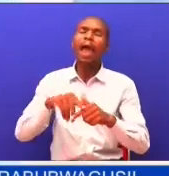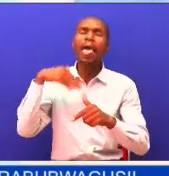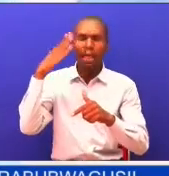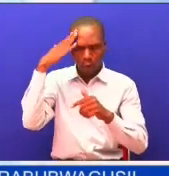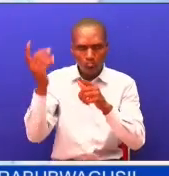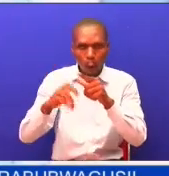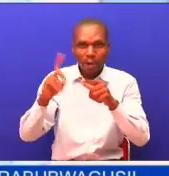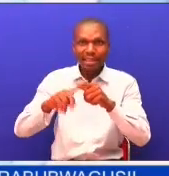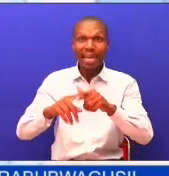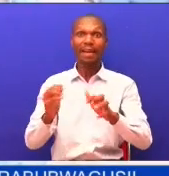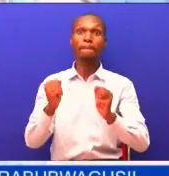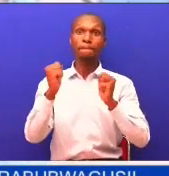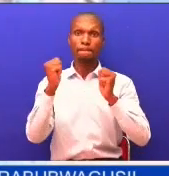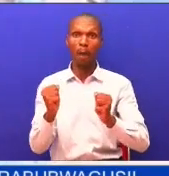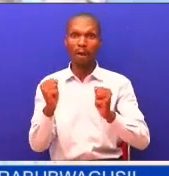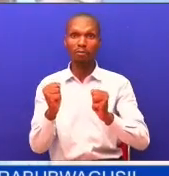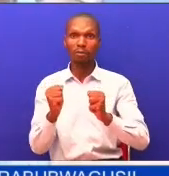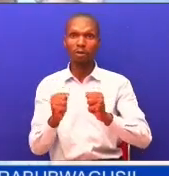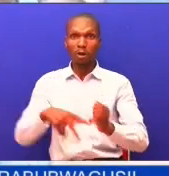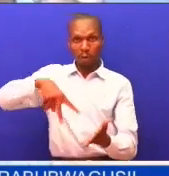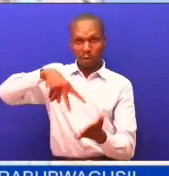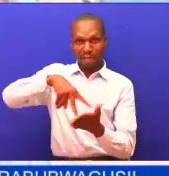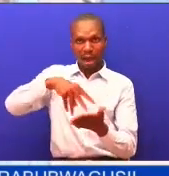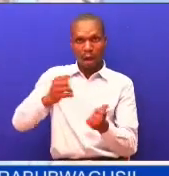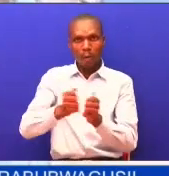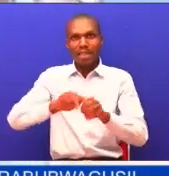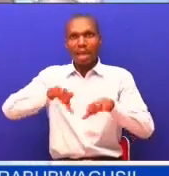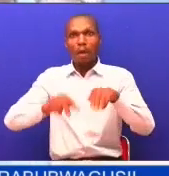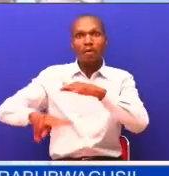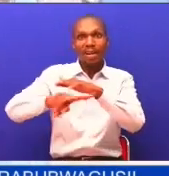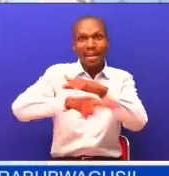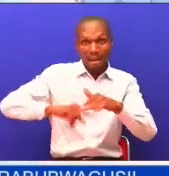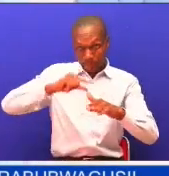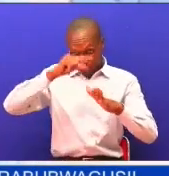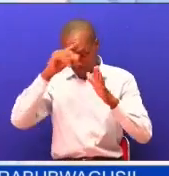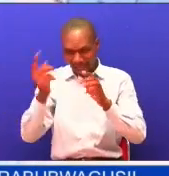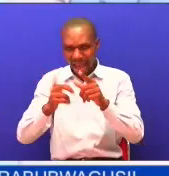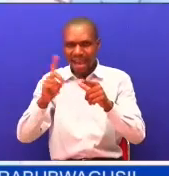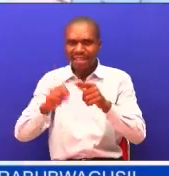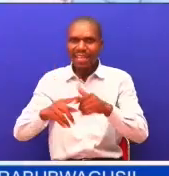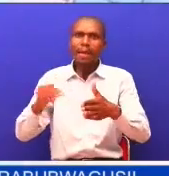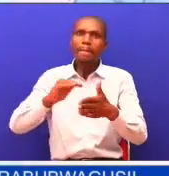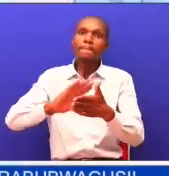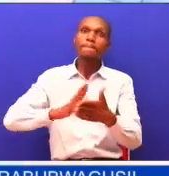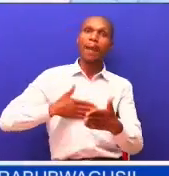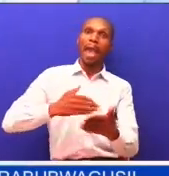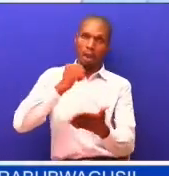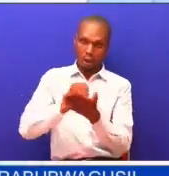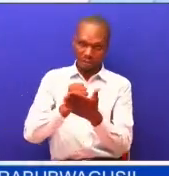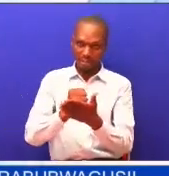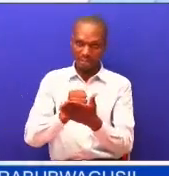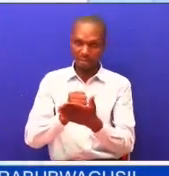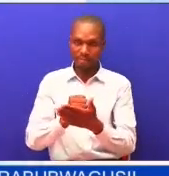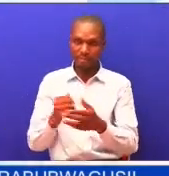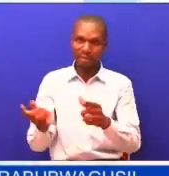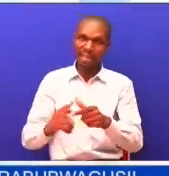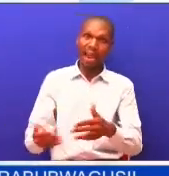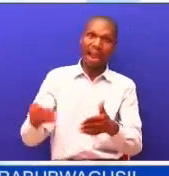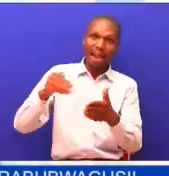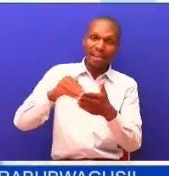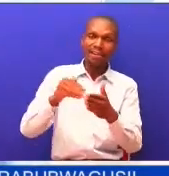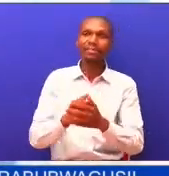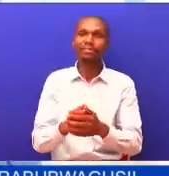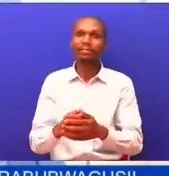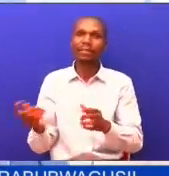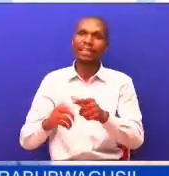taken a stand on the issues of my deputy. It touches my office. Therefore,